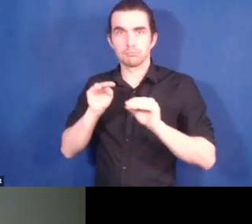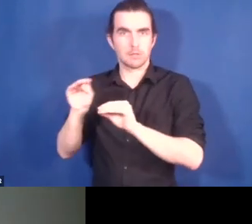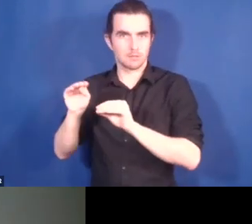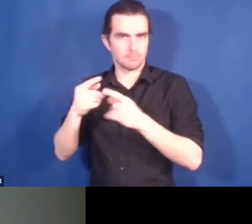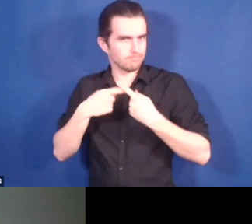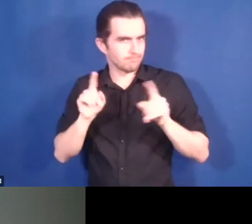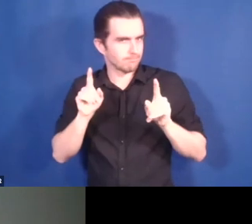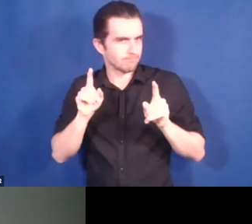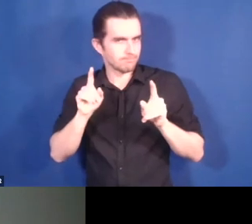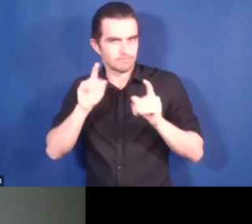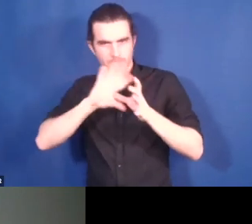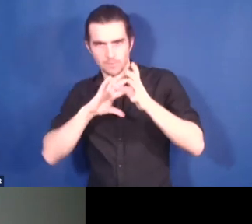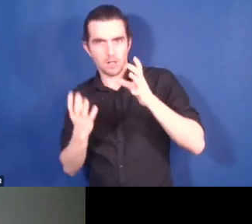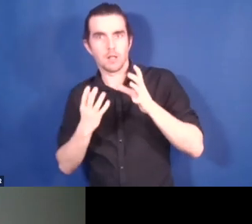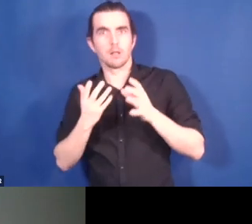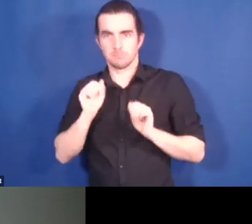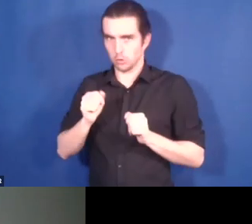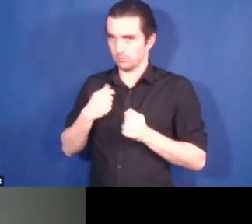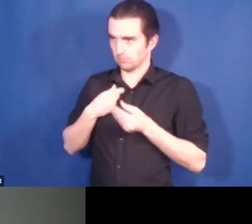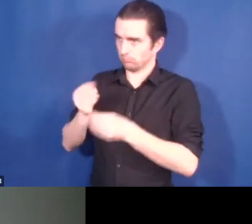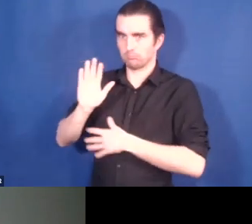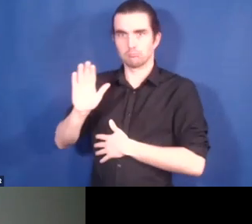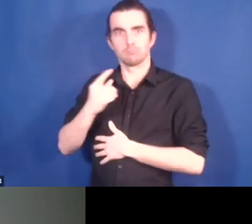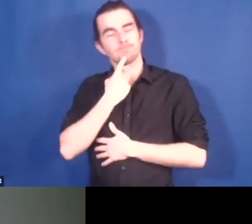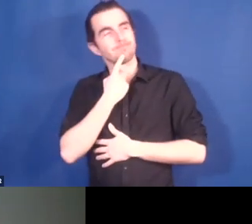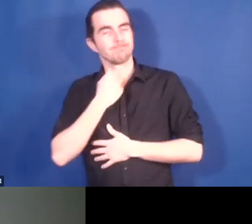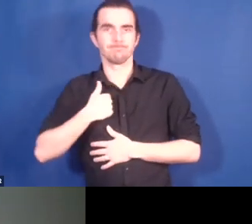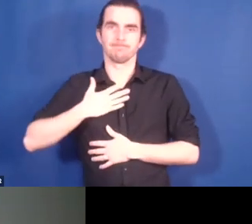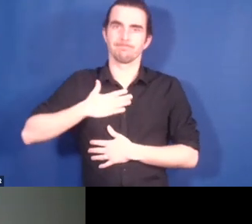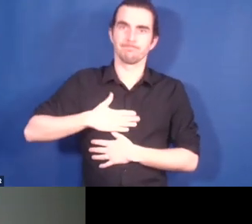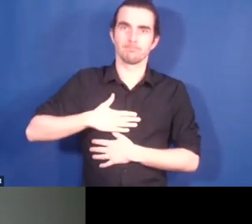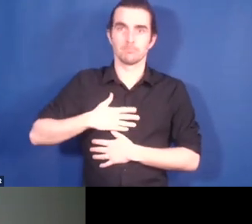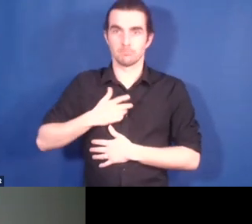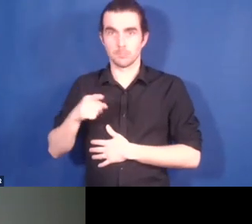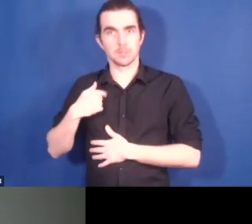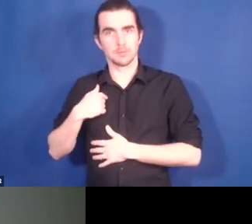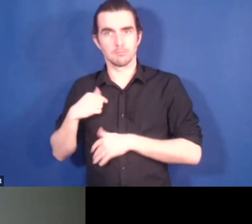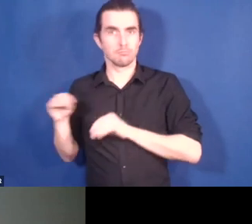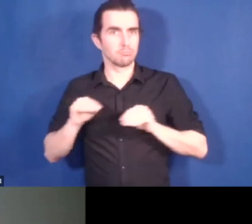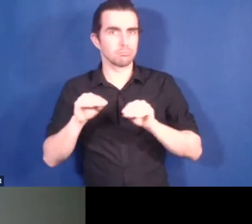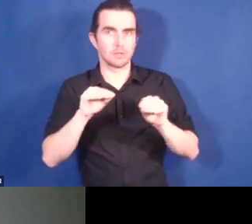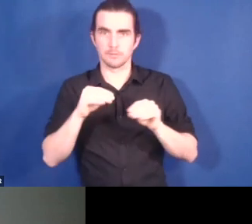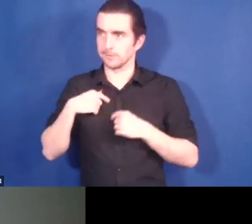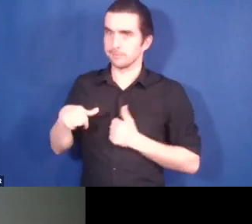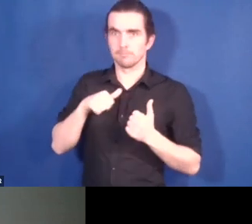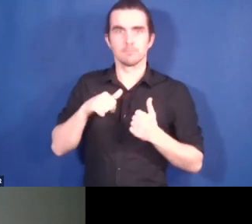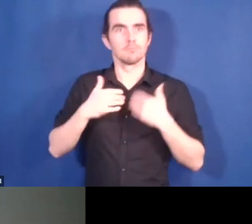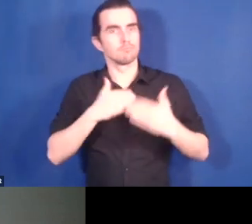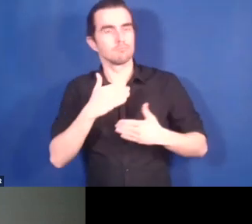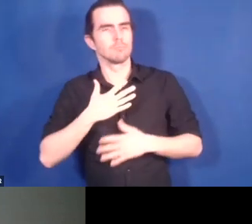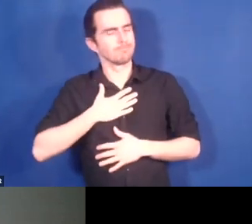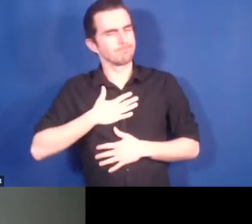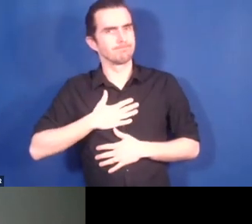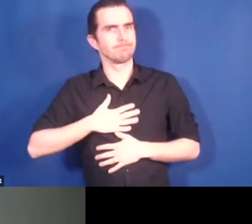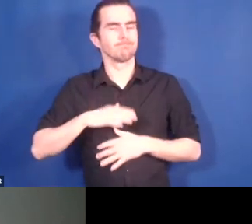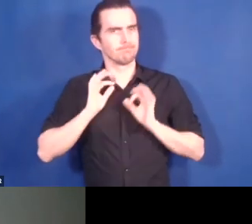accurate information, continuing protection by international actors in the field